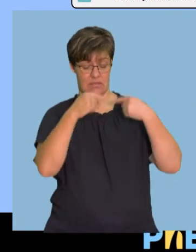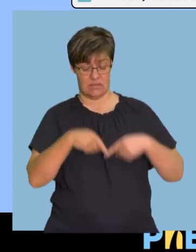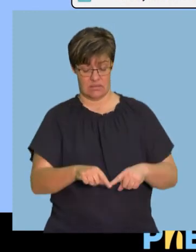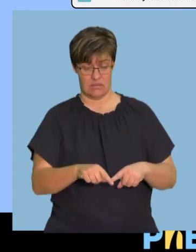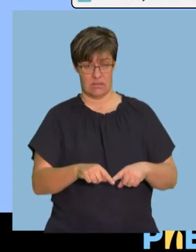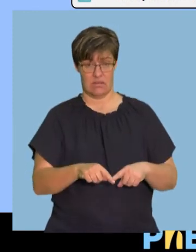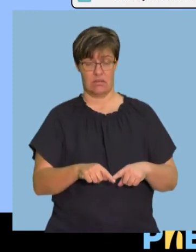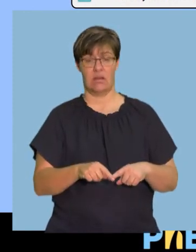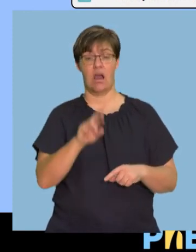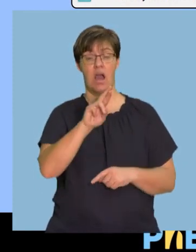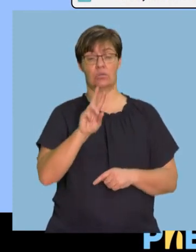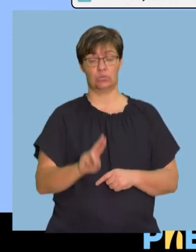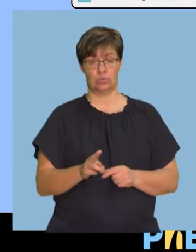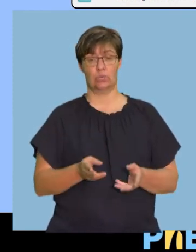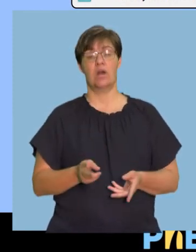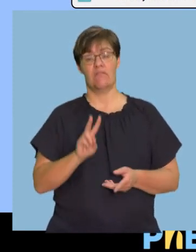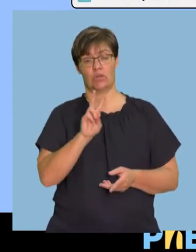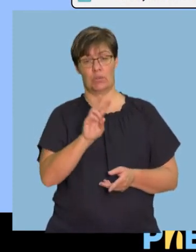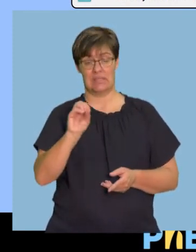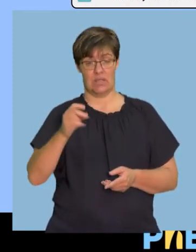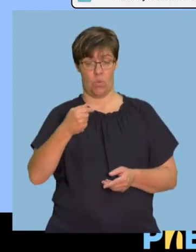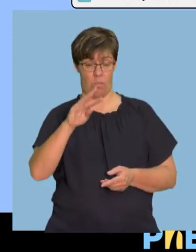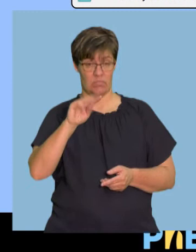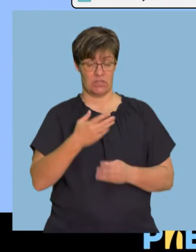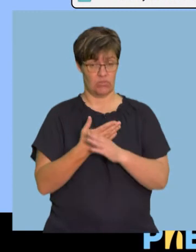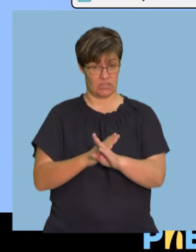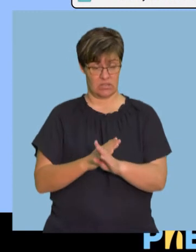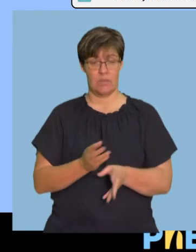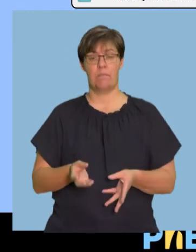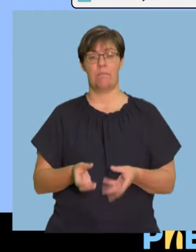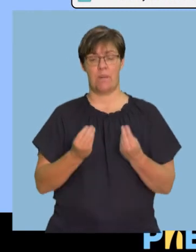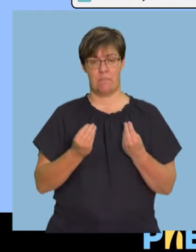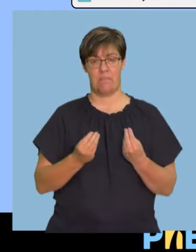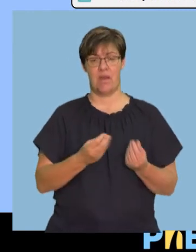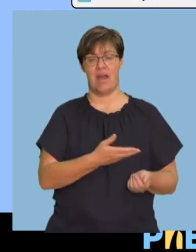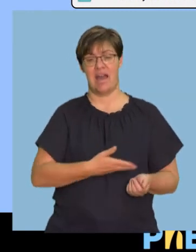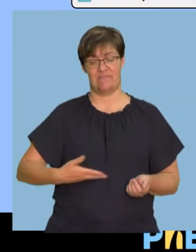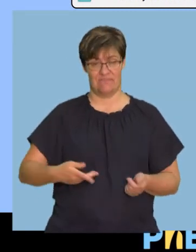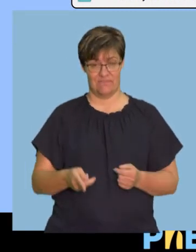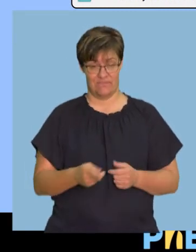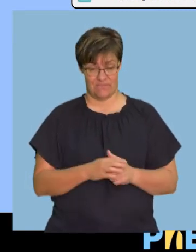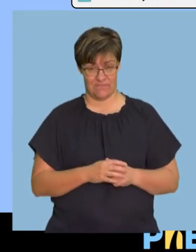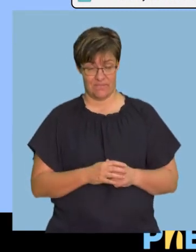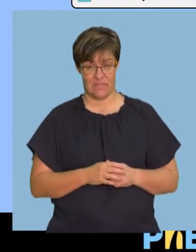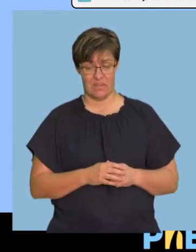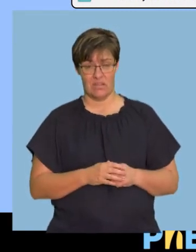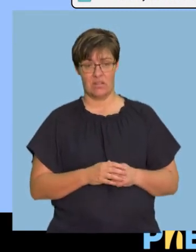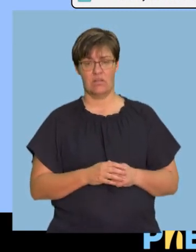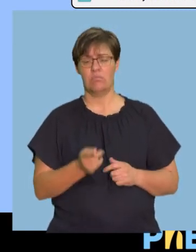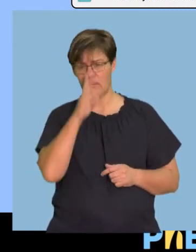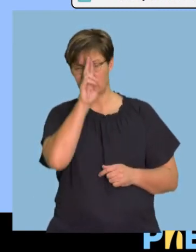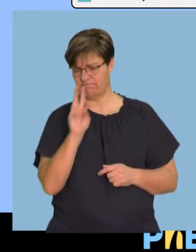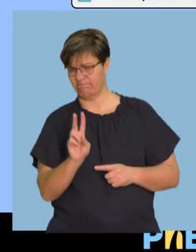the R2, which has got a 20 ohm resistance, has got half the current. It's very important to